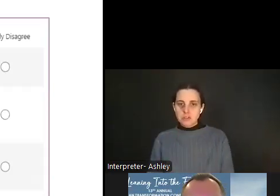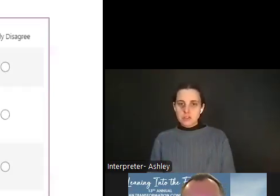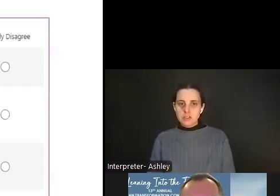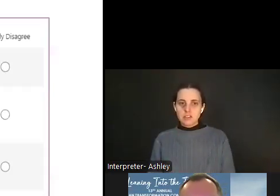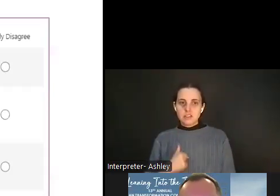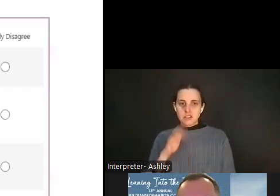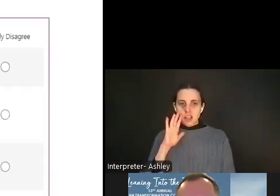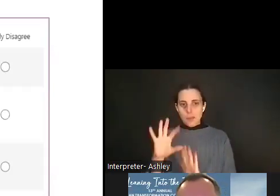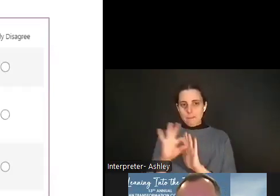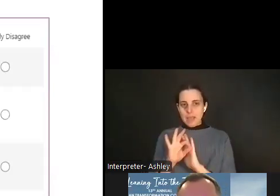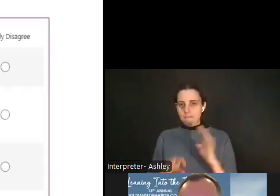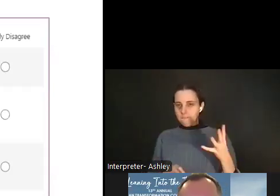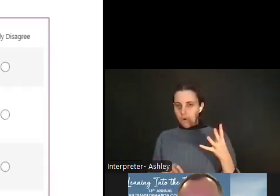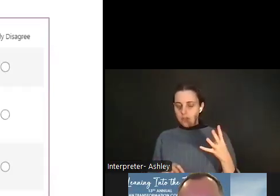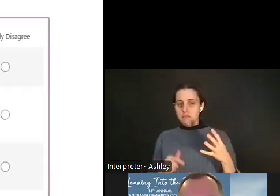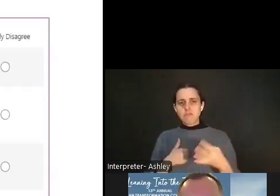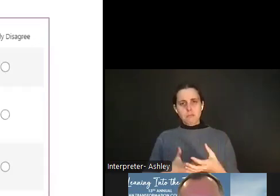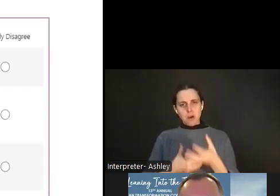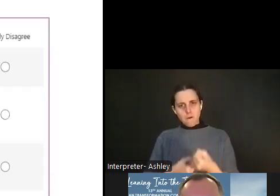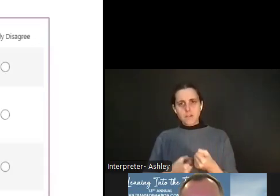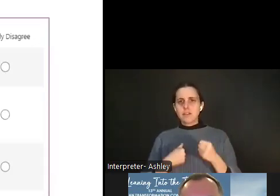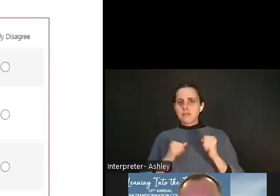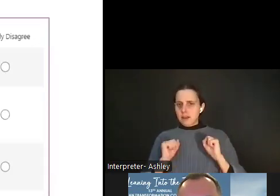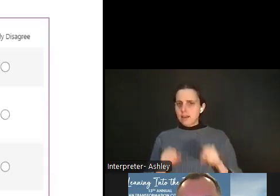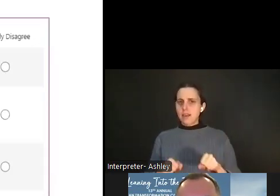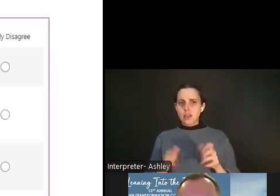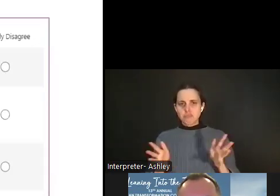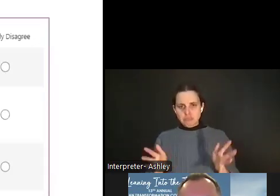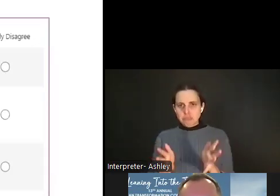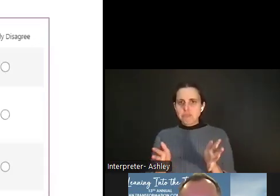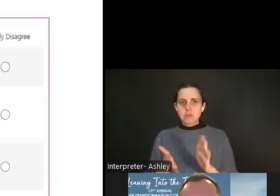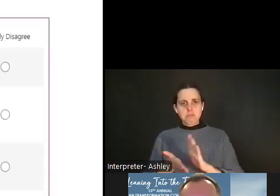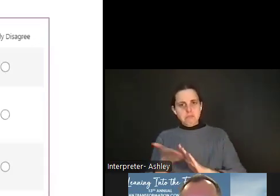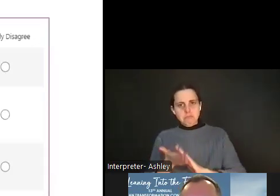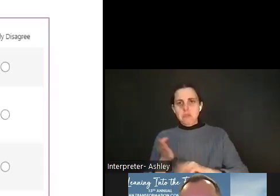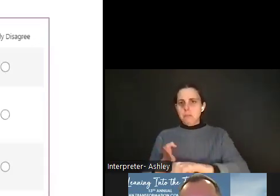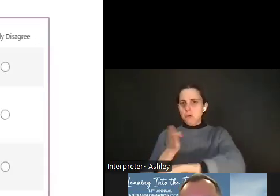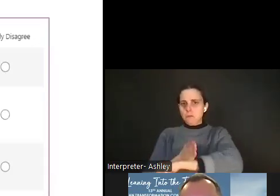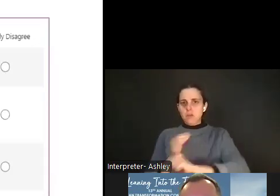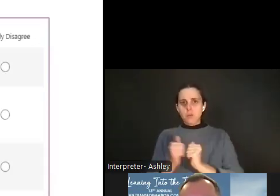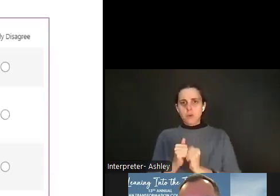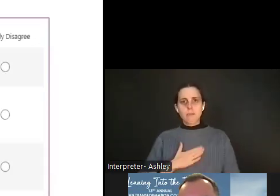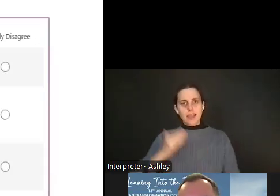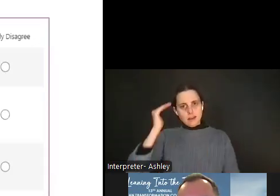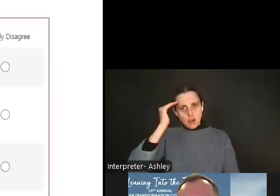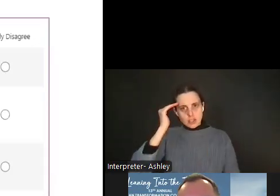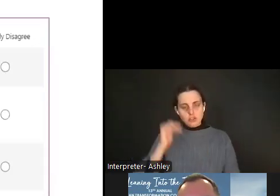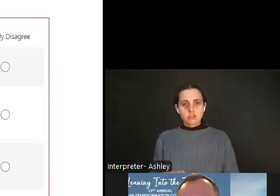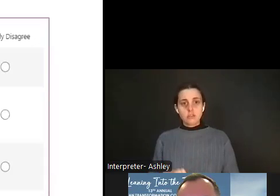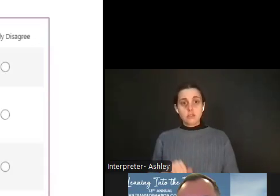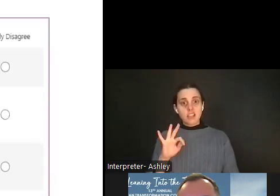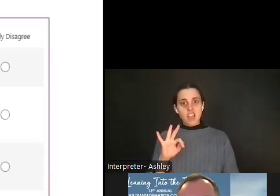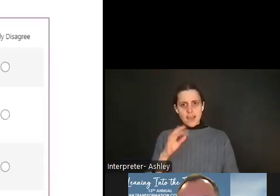one again. I am confident that I can drive process improvement with my current Lean Six Sigma knowledge. If somebody says strongly agree,